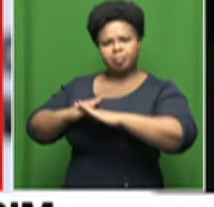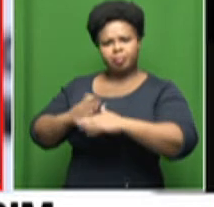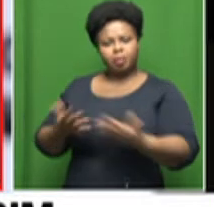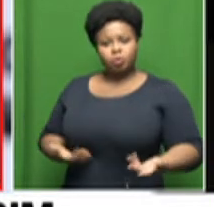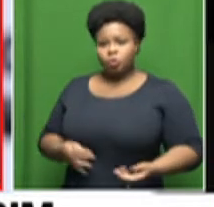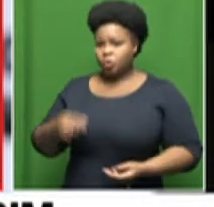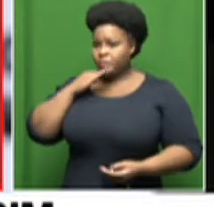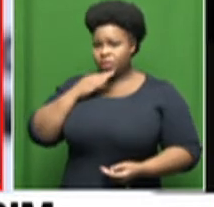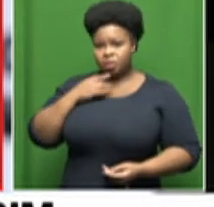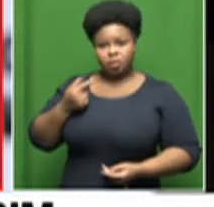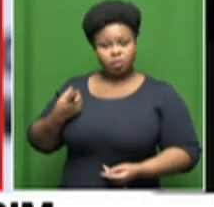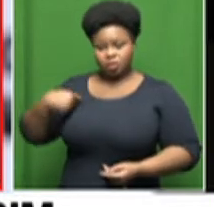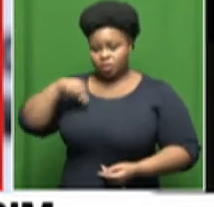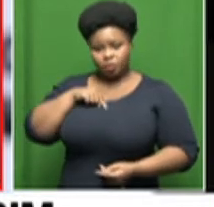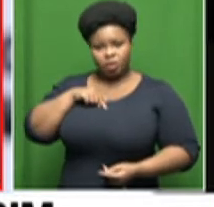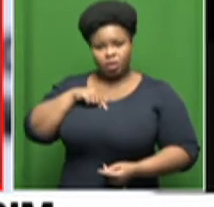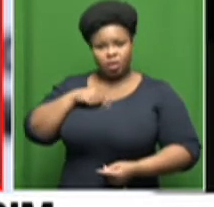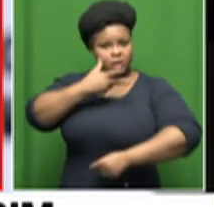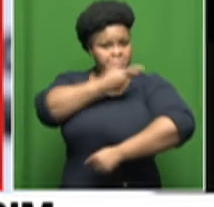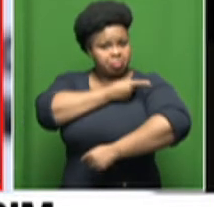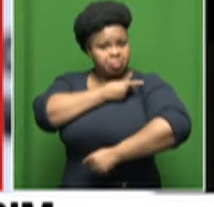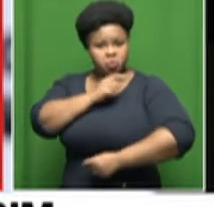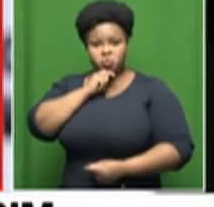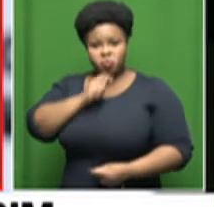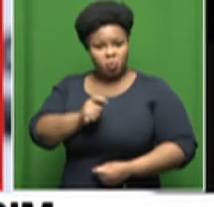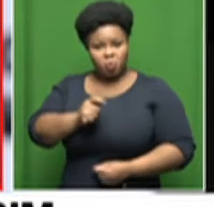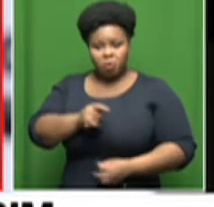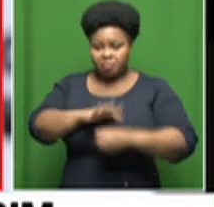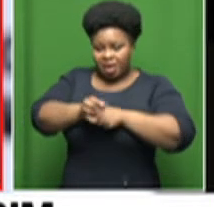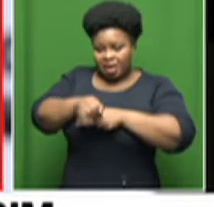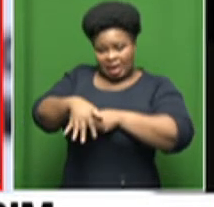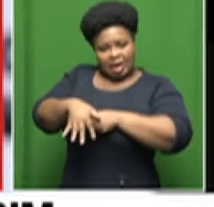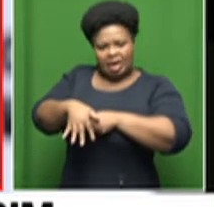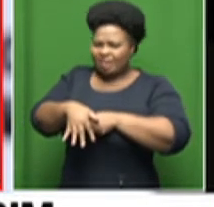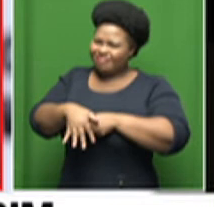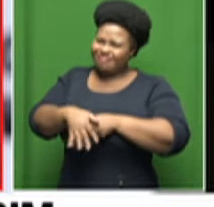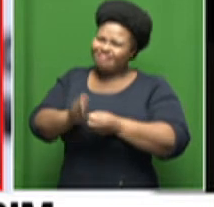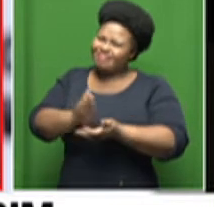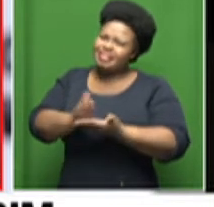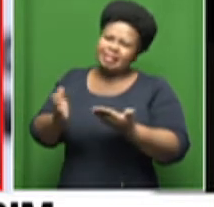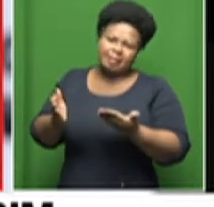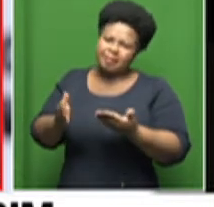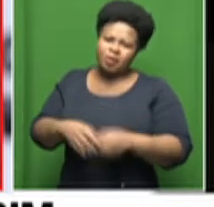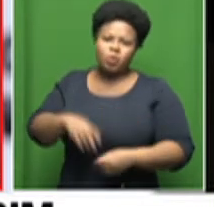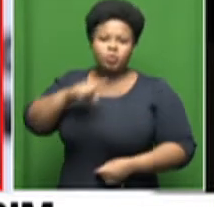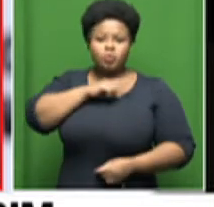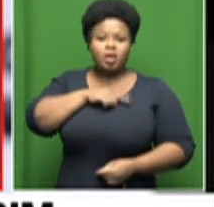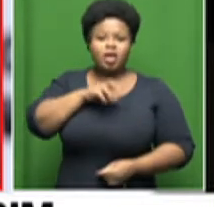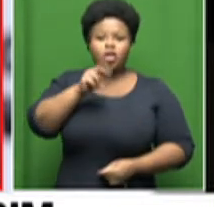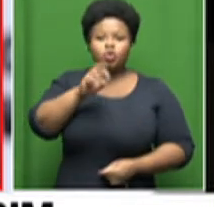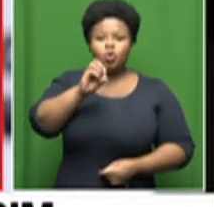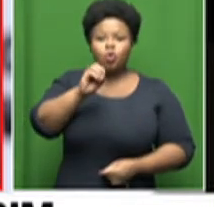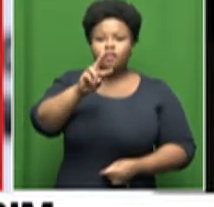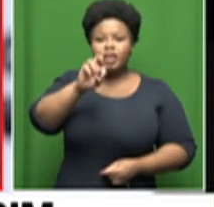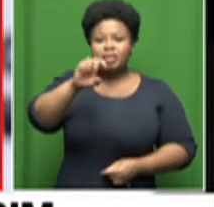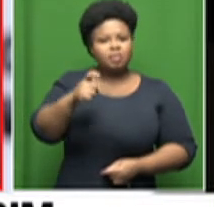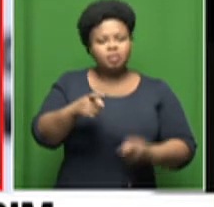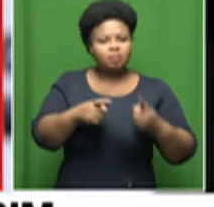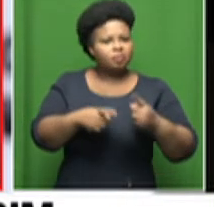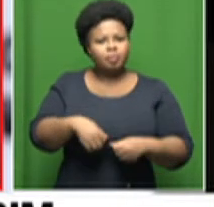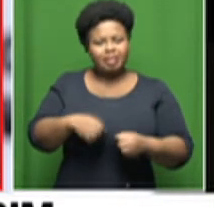protein subunit vaccines effective against the variant? Well, partially. The Novovex vaccine's clinical